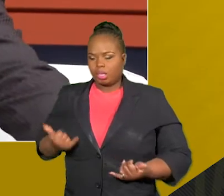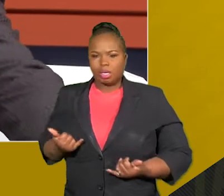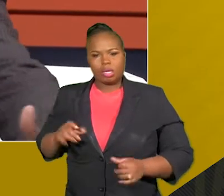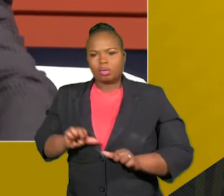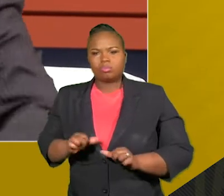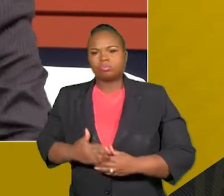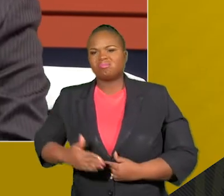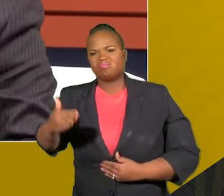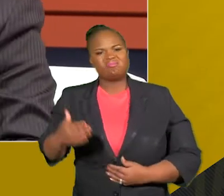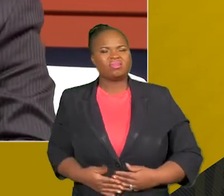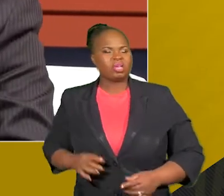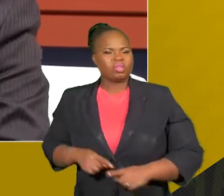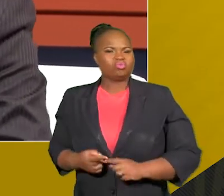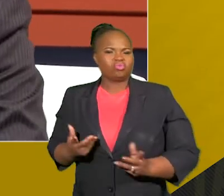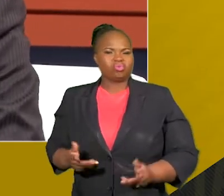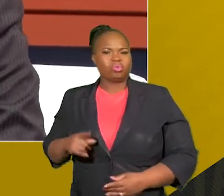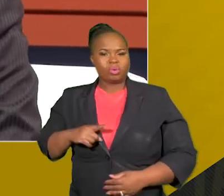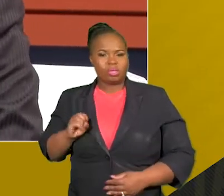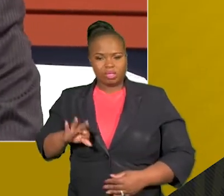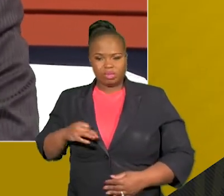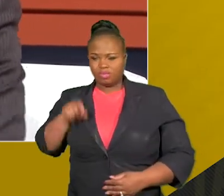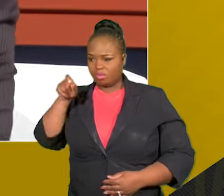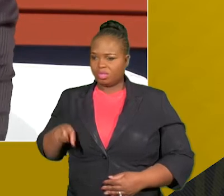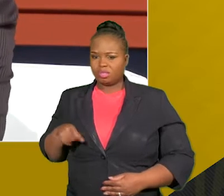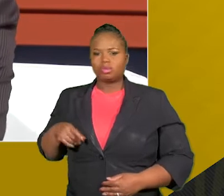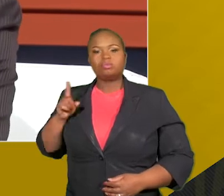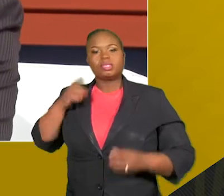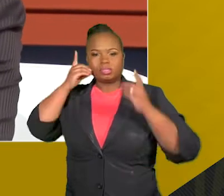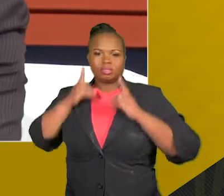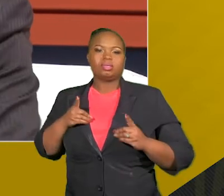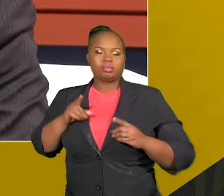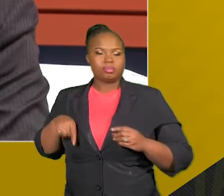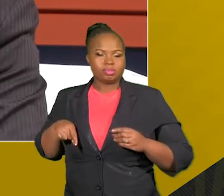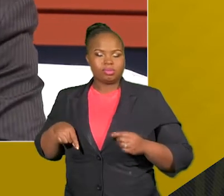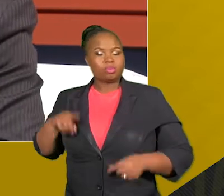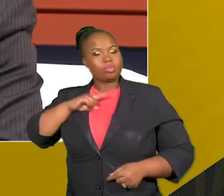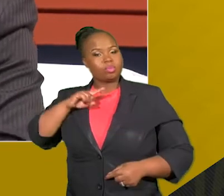we are going. I believe as Olomouth, you need to make a decision.